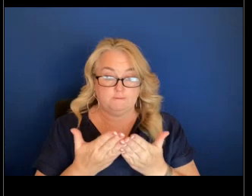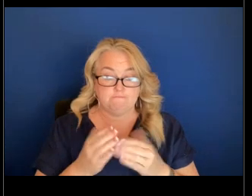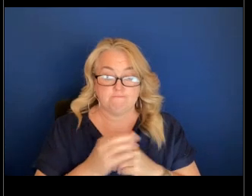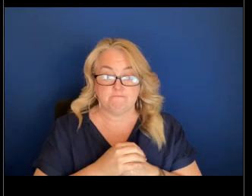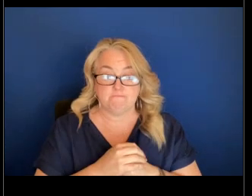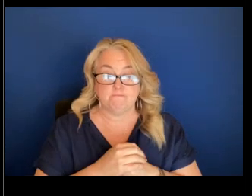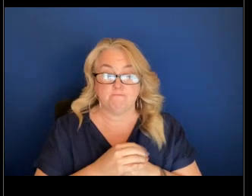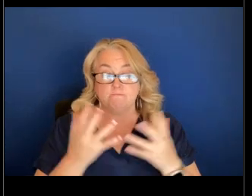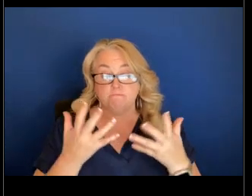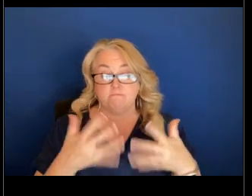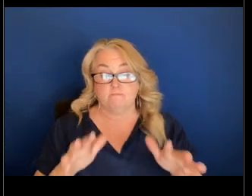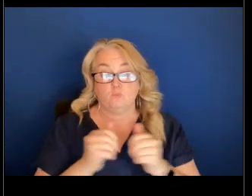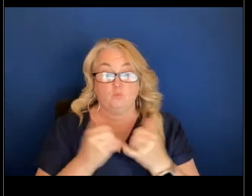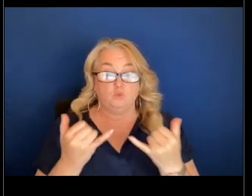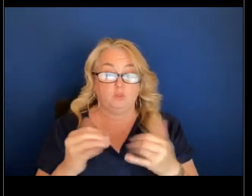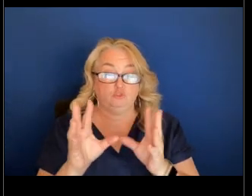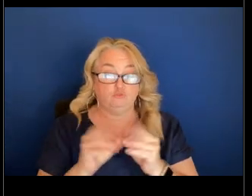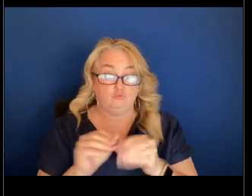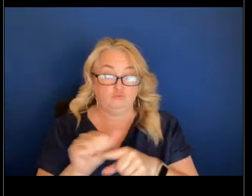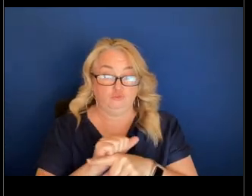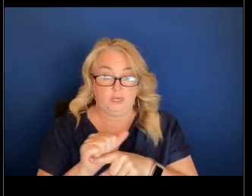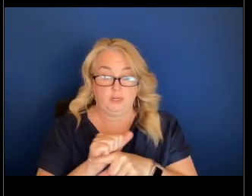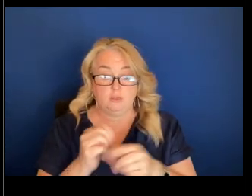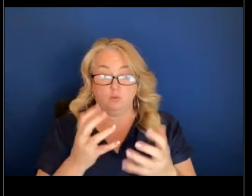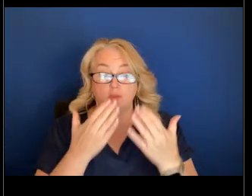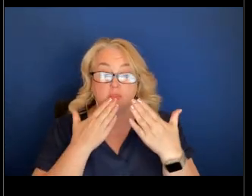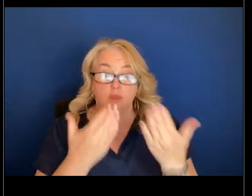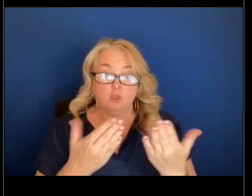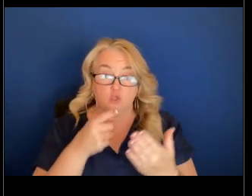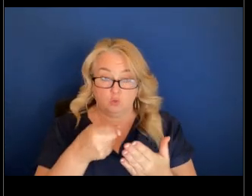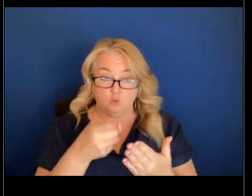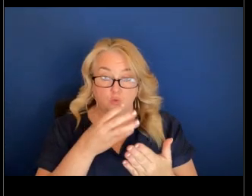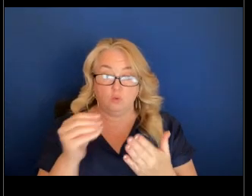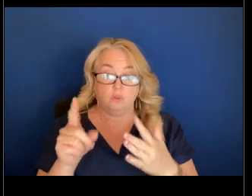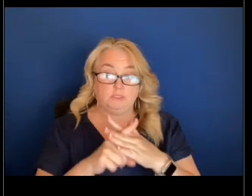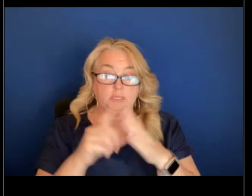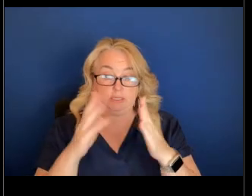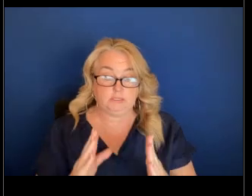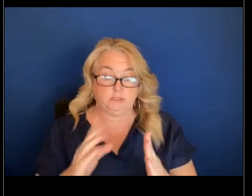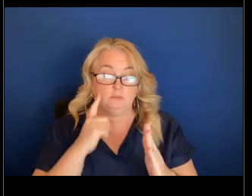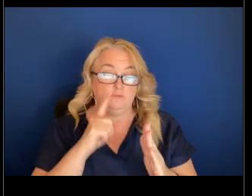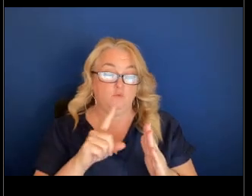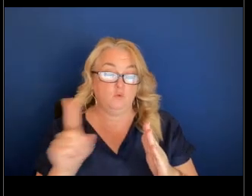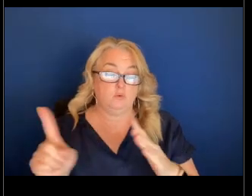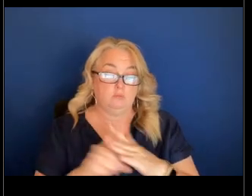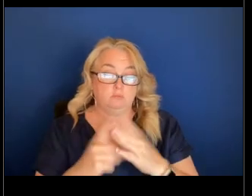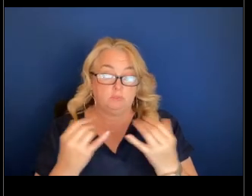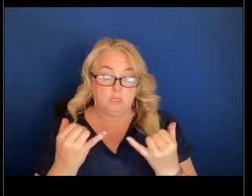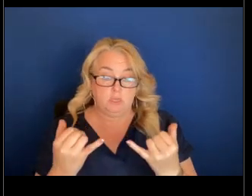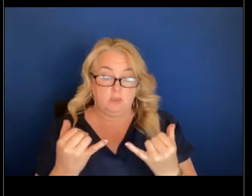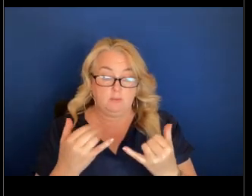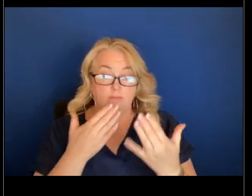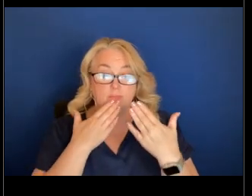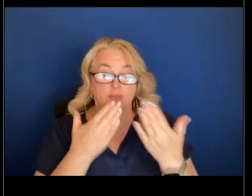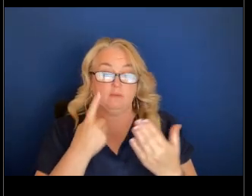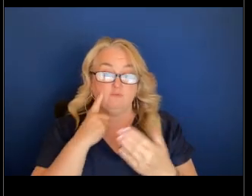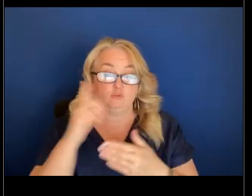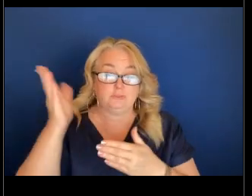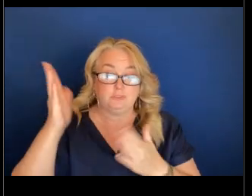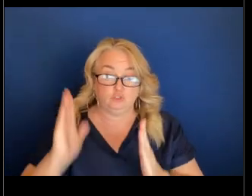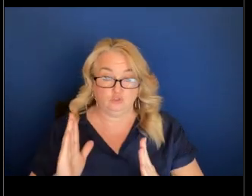This concludes the training. I want to thank you, the attendees, for participating. I want to thank our